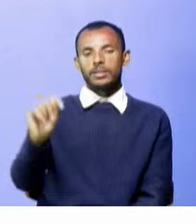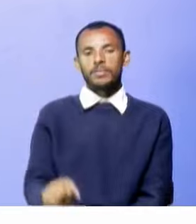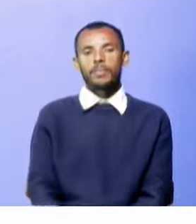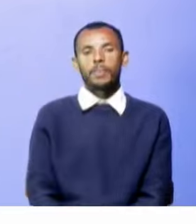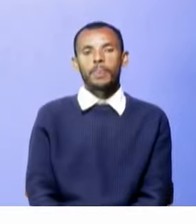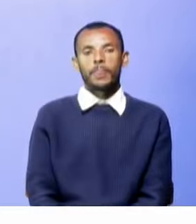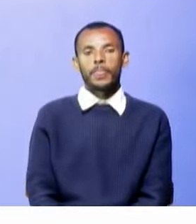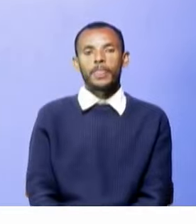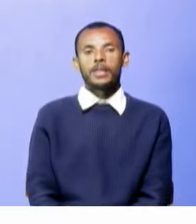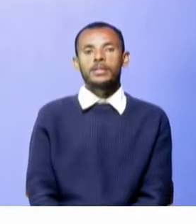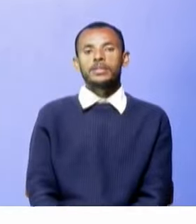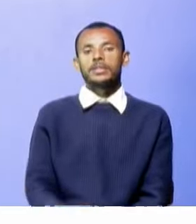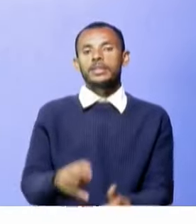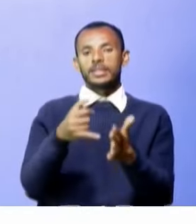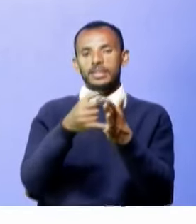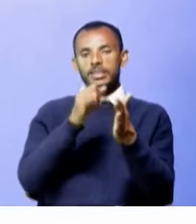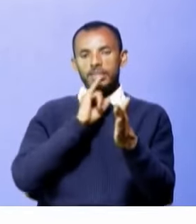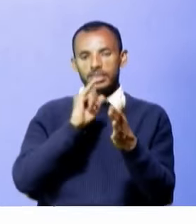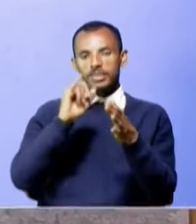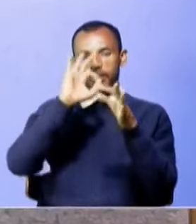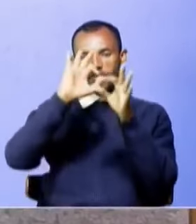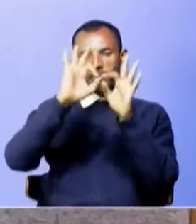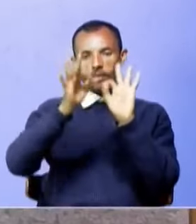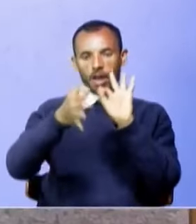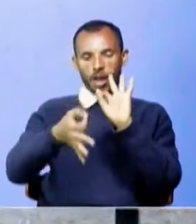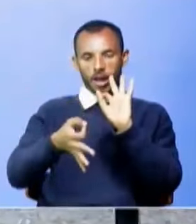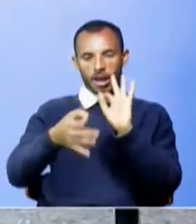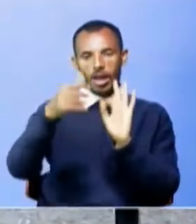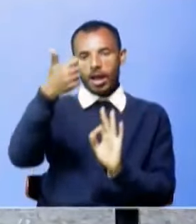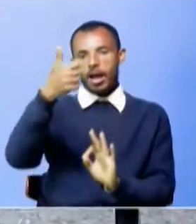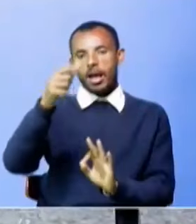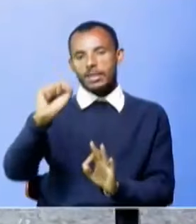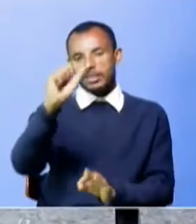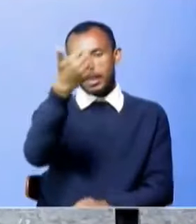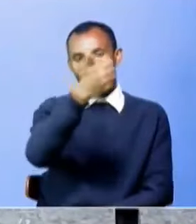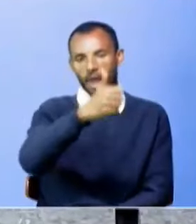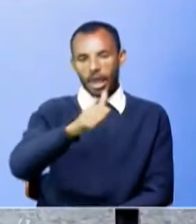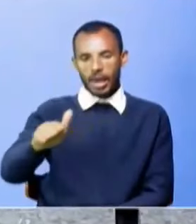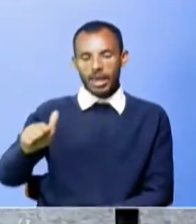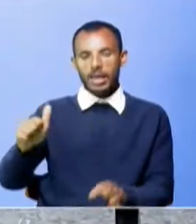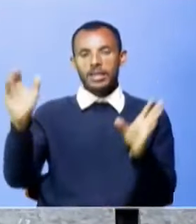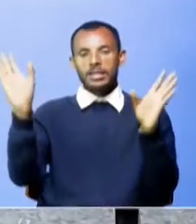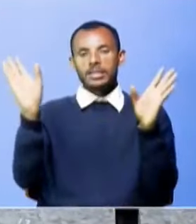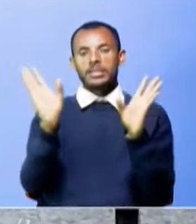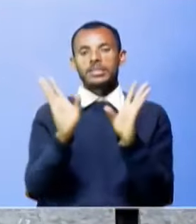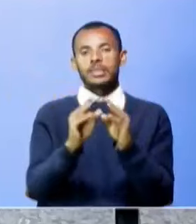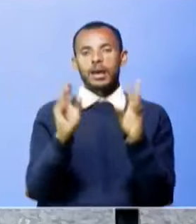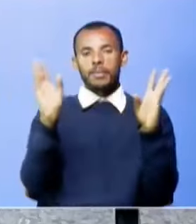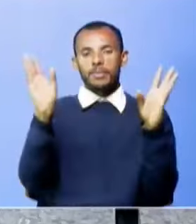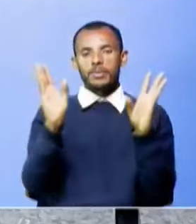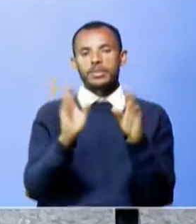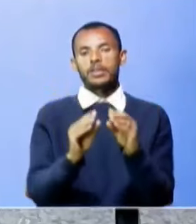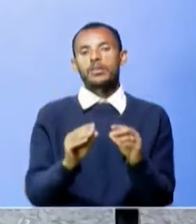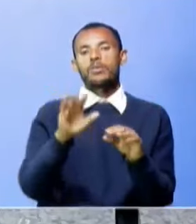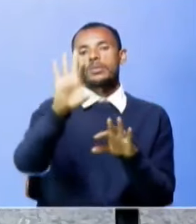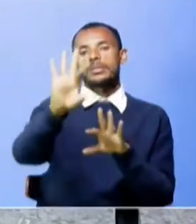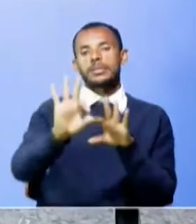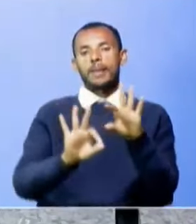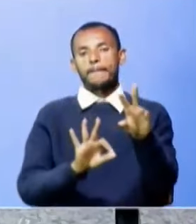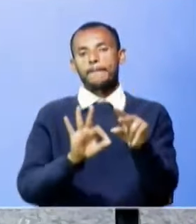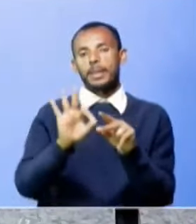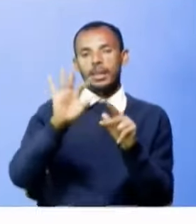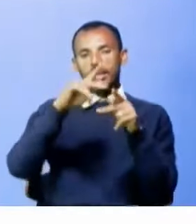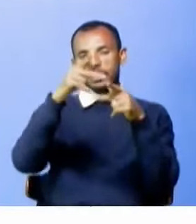So an event is defined as any subset of a sample space.